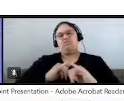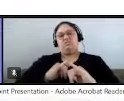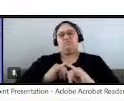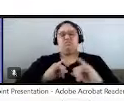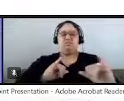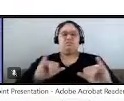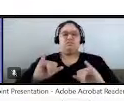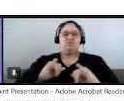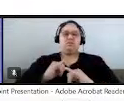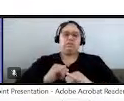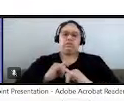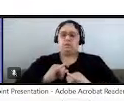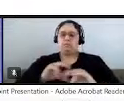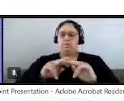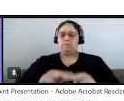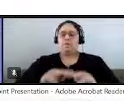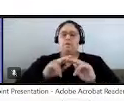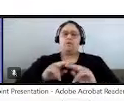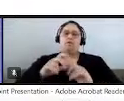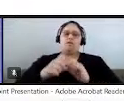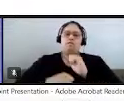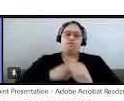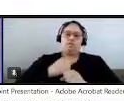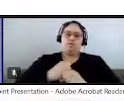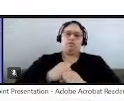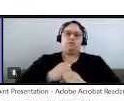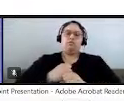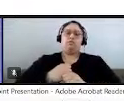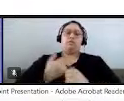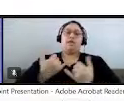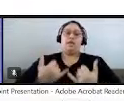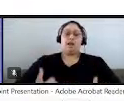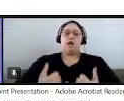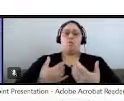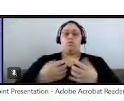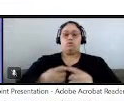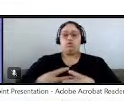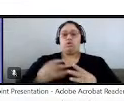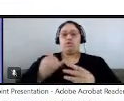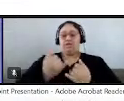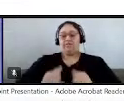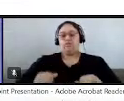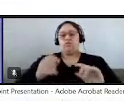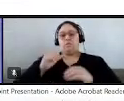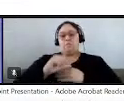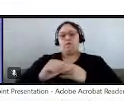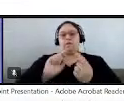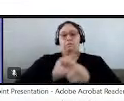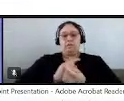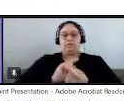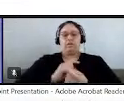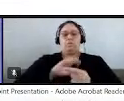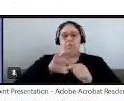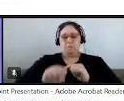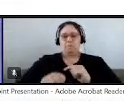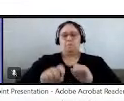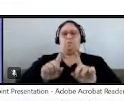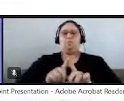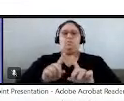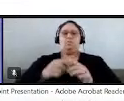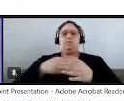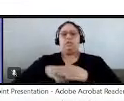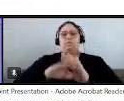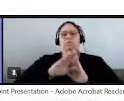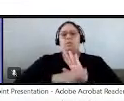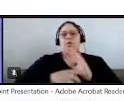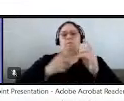specifically. And the trends over the years specifically, as we have our individual monthly highway meetings, we do pick up on, and Mario, the sub-program manager